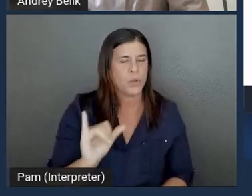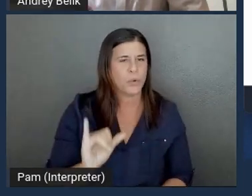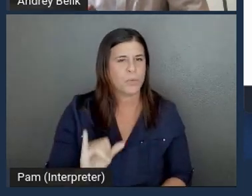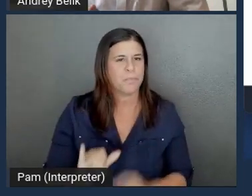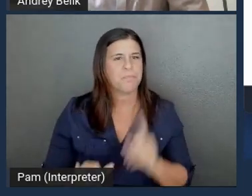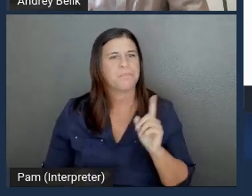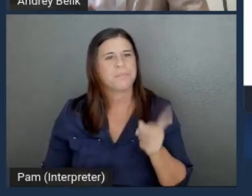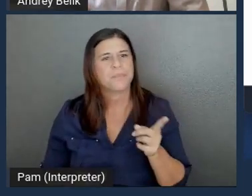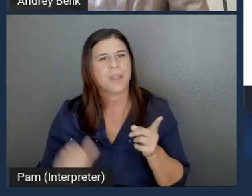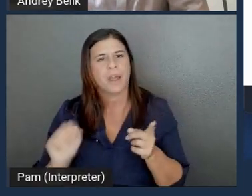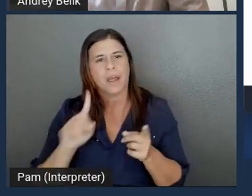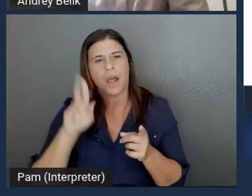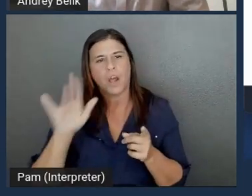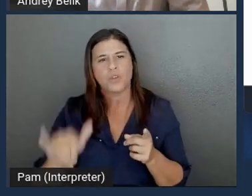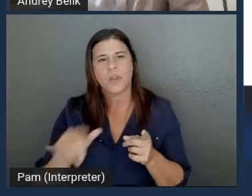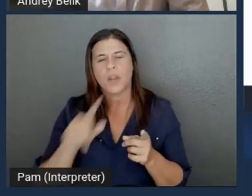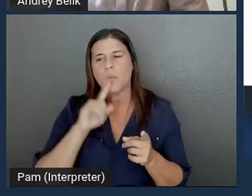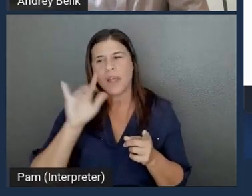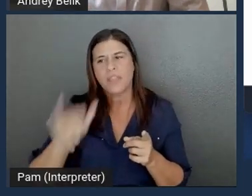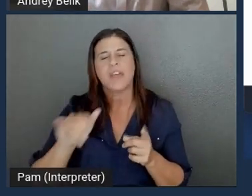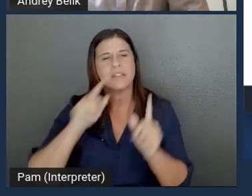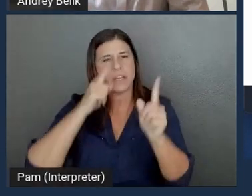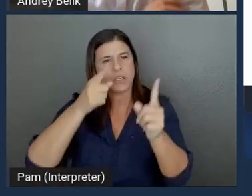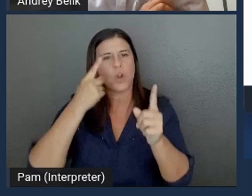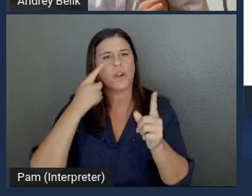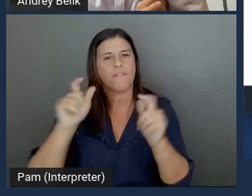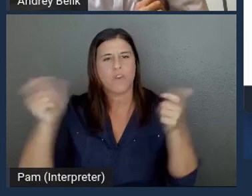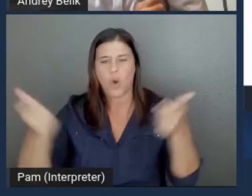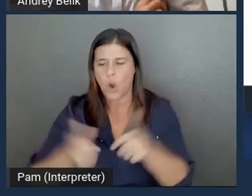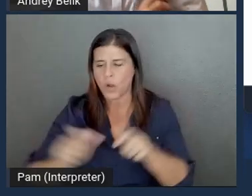I suppose the primary target for auto scaling is to be able